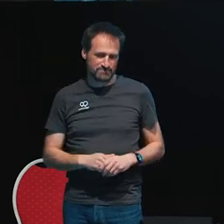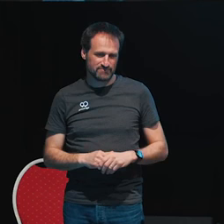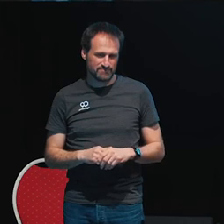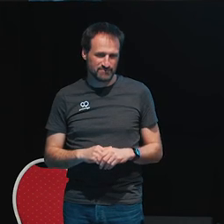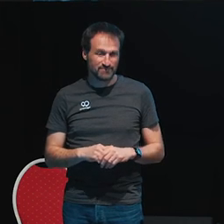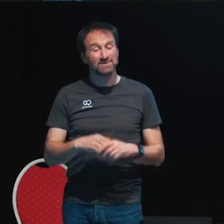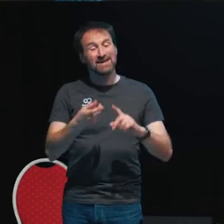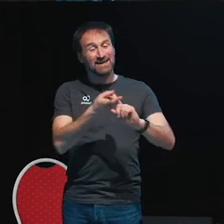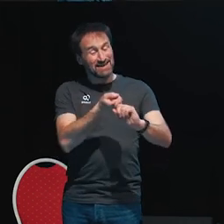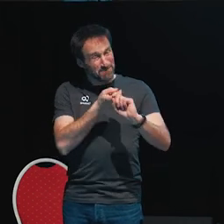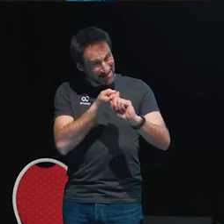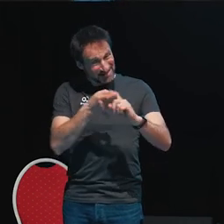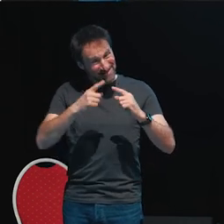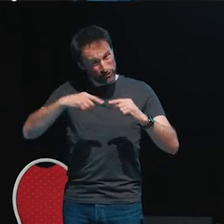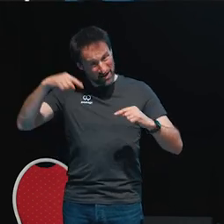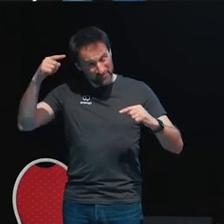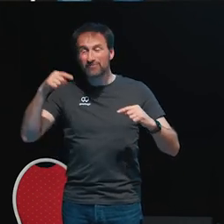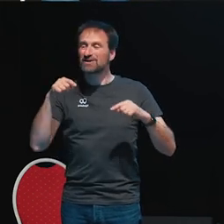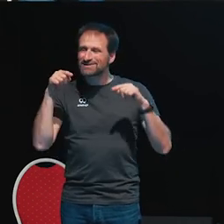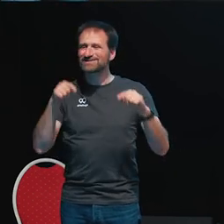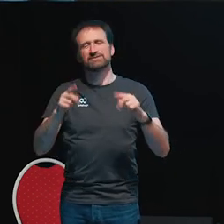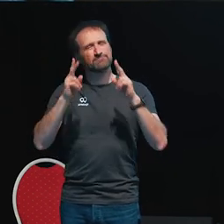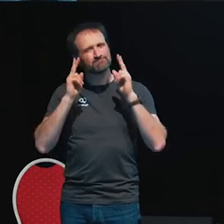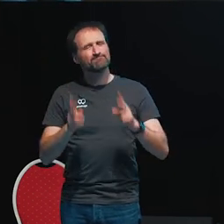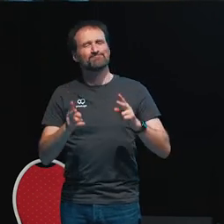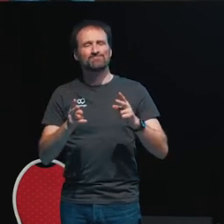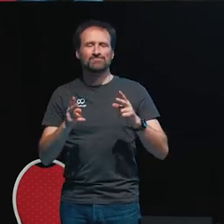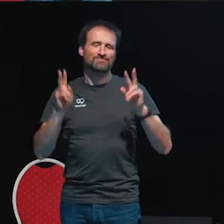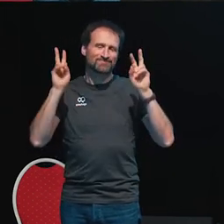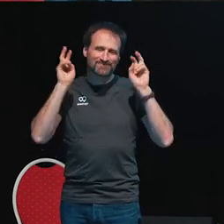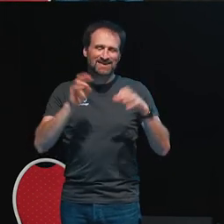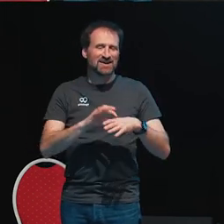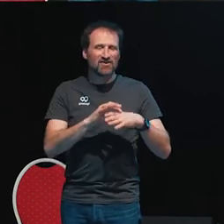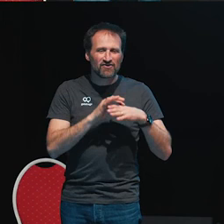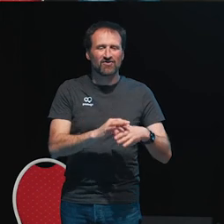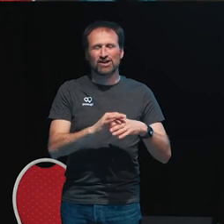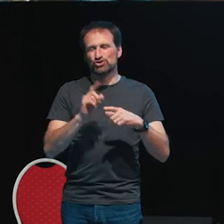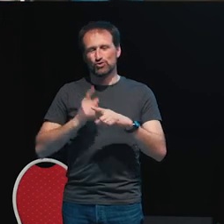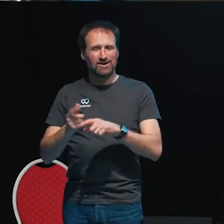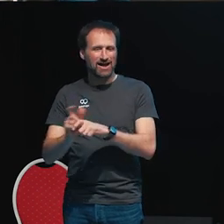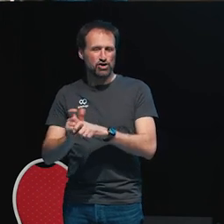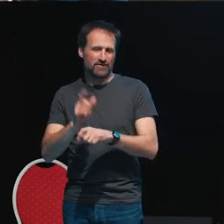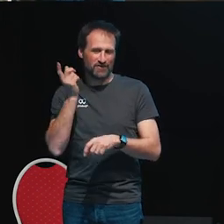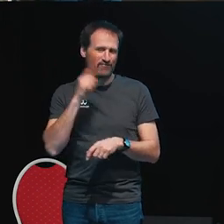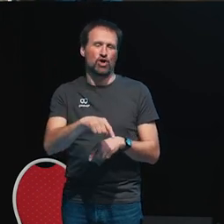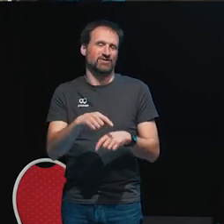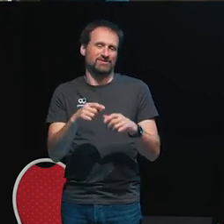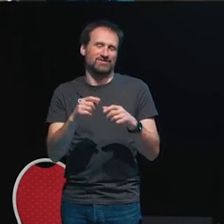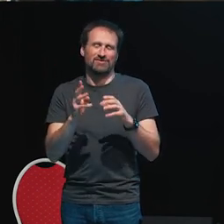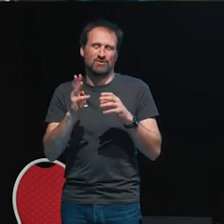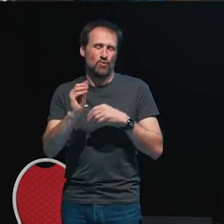the dependency graph is basically the meat and potatoes of Webpack. It is it contains